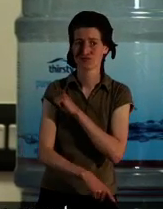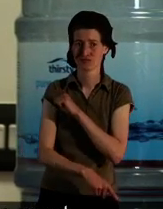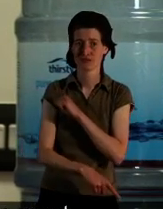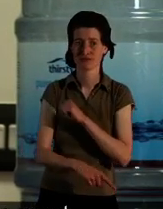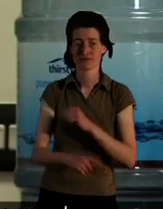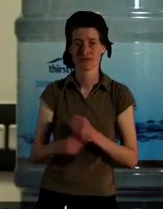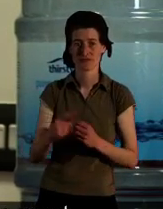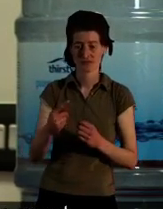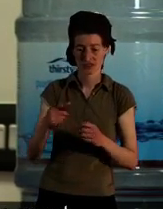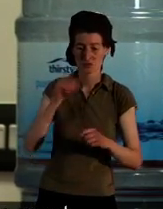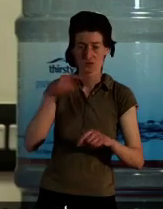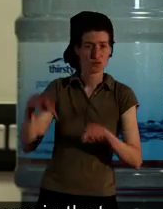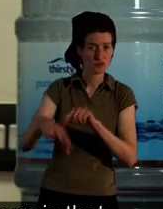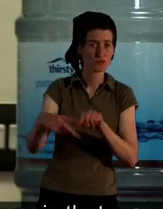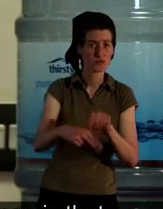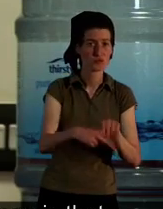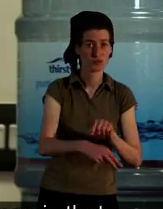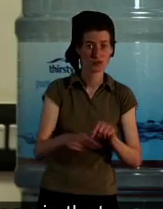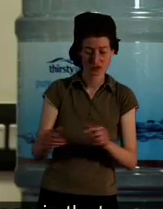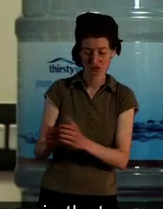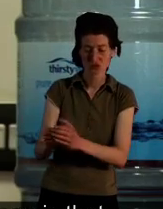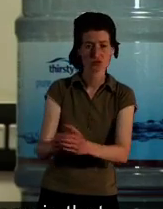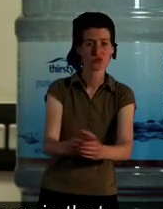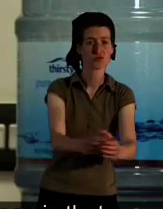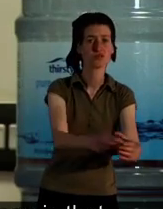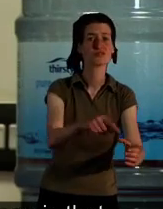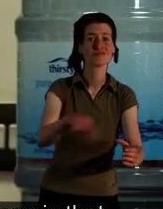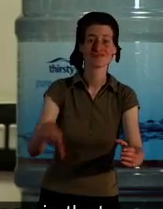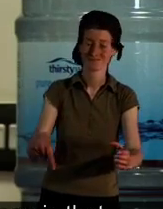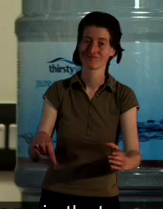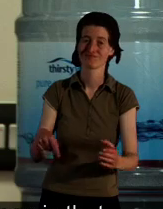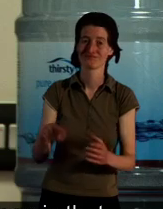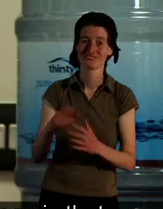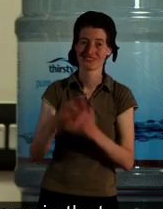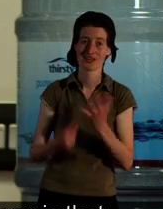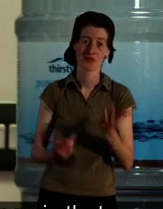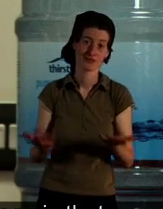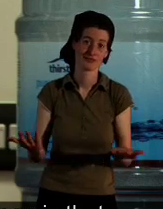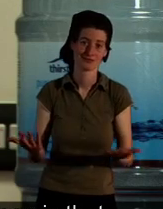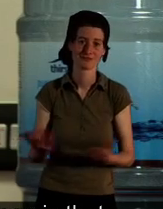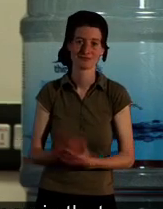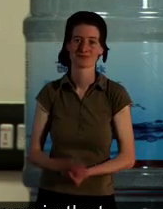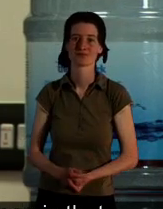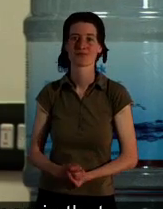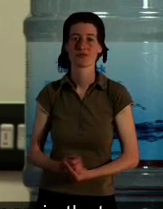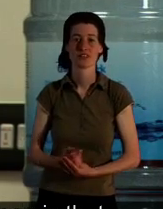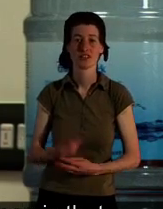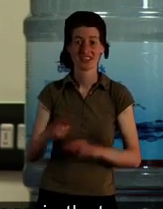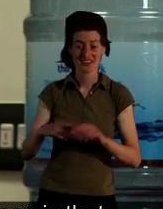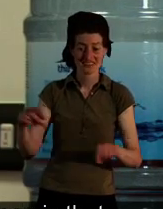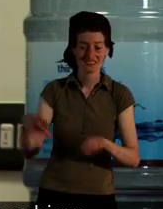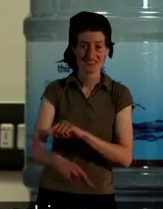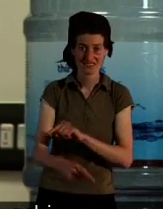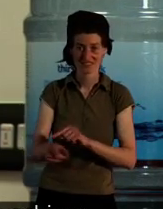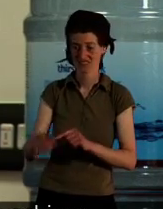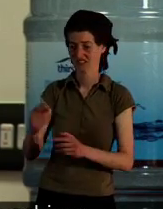most marginalised groups over and over again are disabled people. And what could happen is that if the service and the welfare state